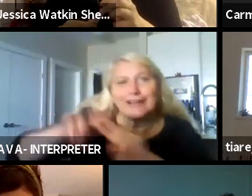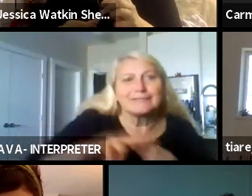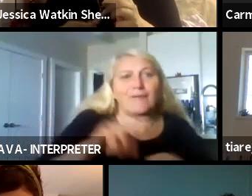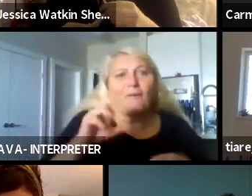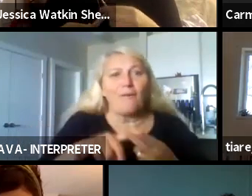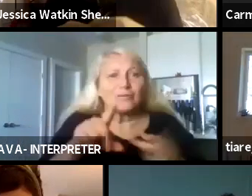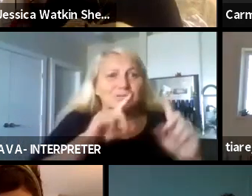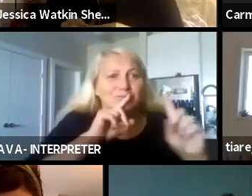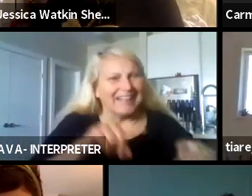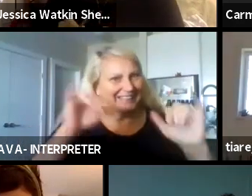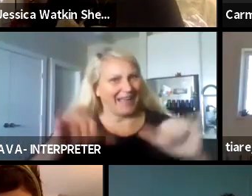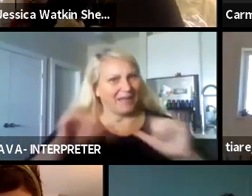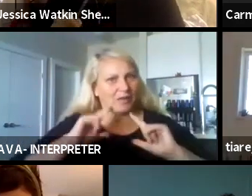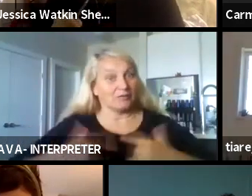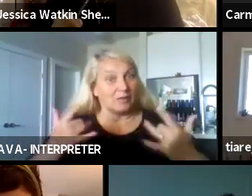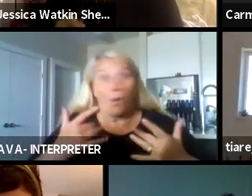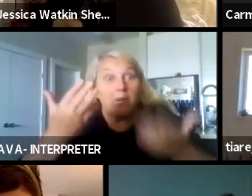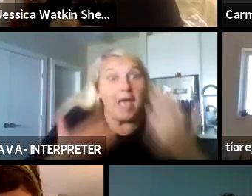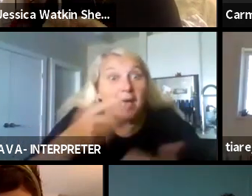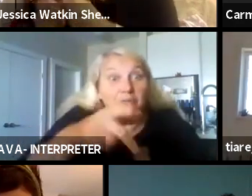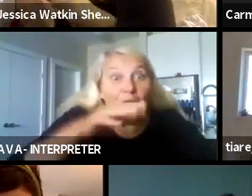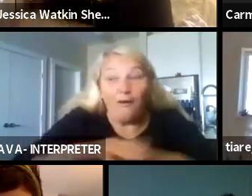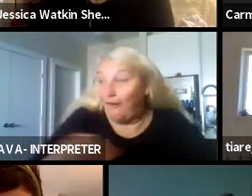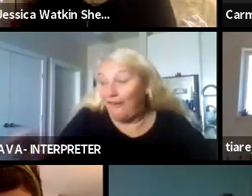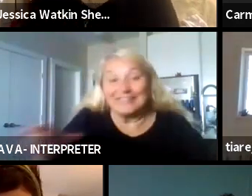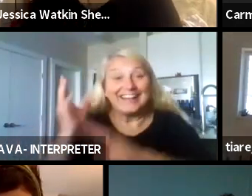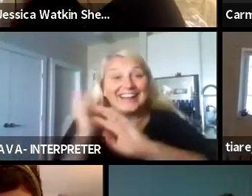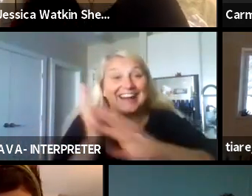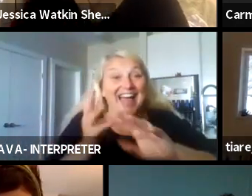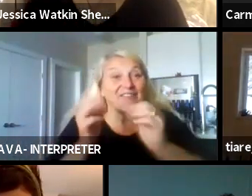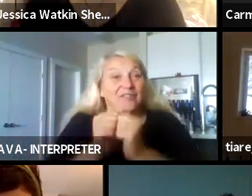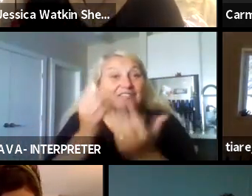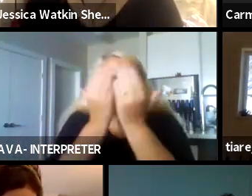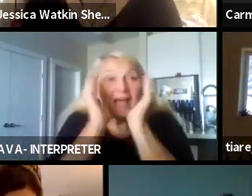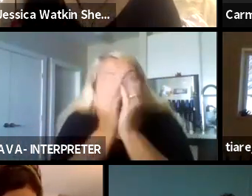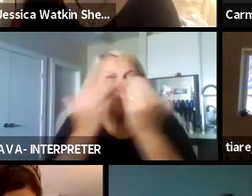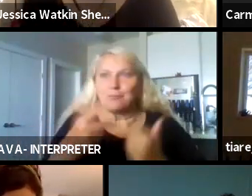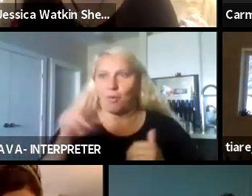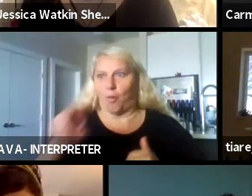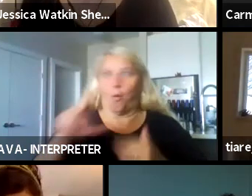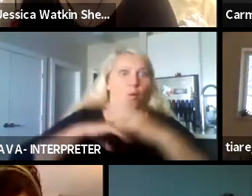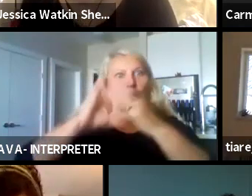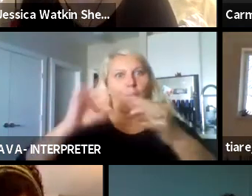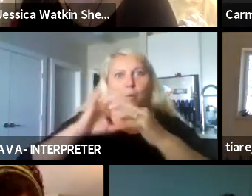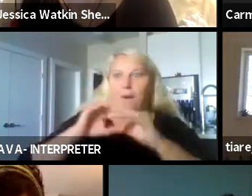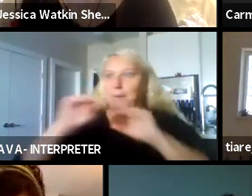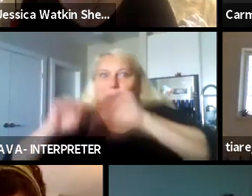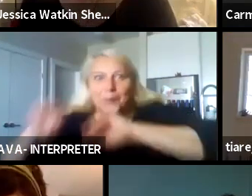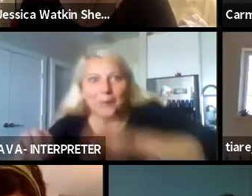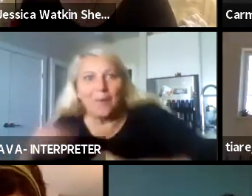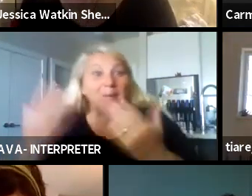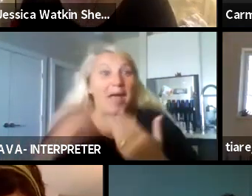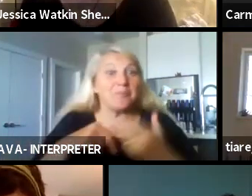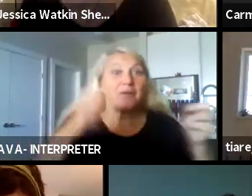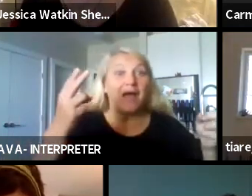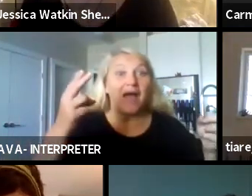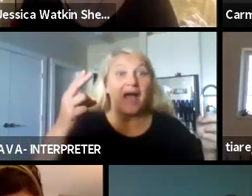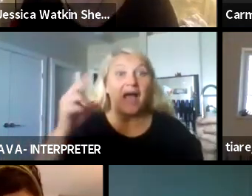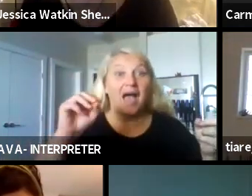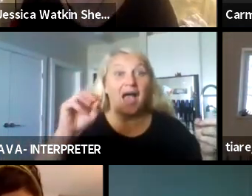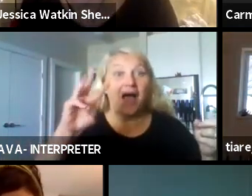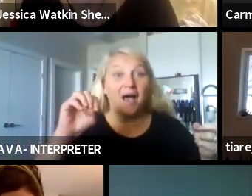way. Maybe you're on the Facebook live stream commenting there. Maybe you're at HowlRound commenting there. We want to